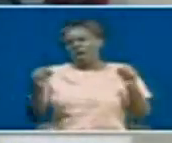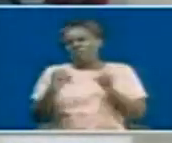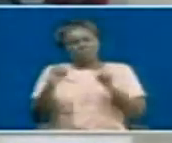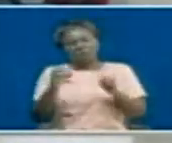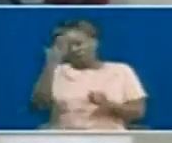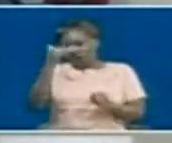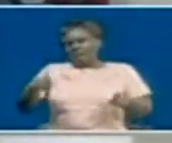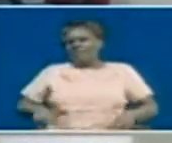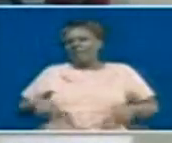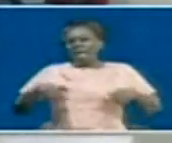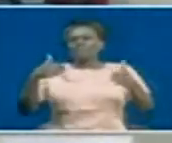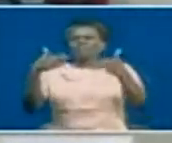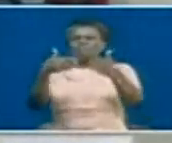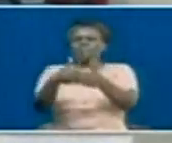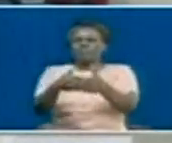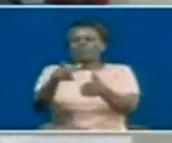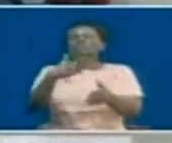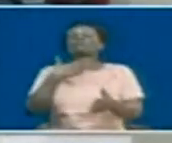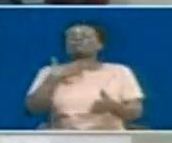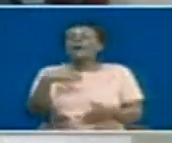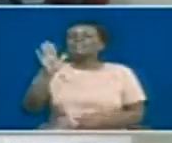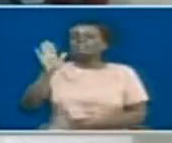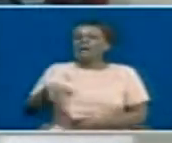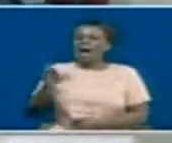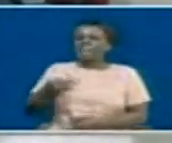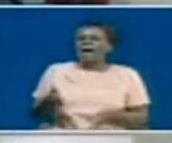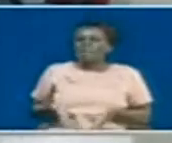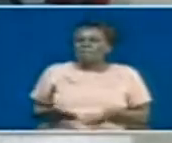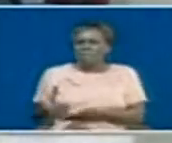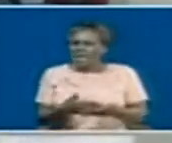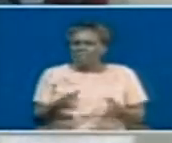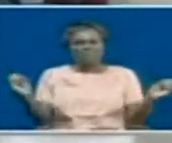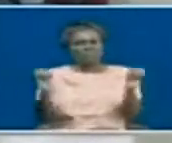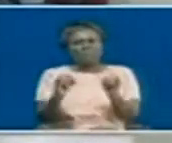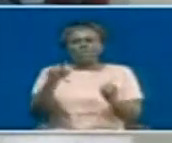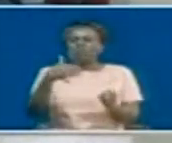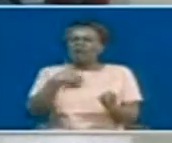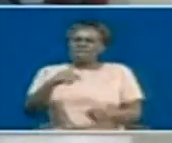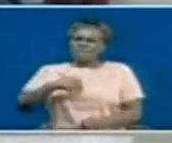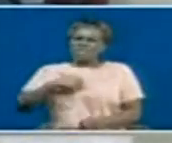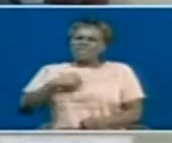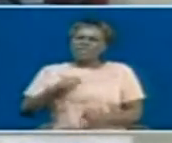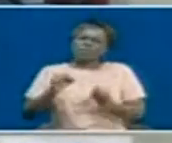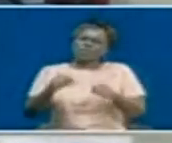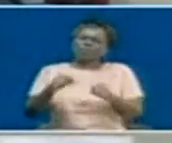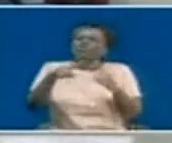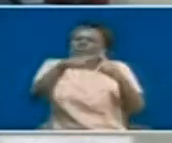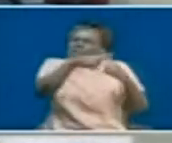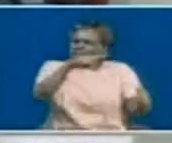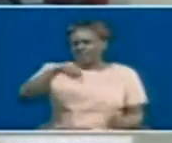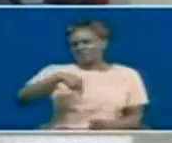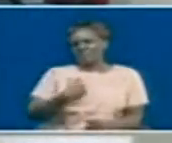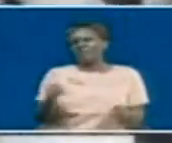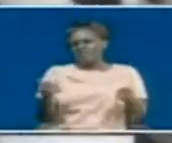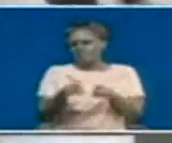to a standstill. You suddenly do not want motherhood or your child. And you have this compelling feeling to end your life and that